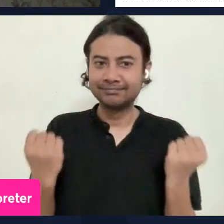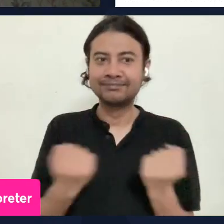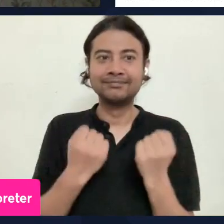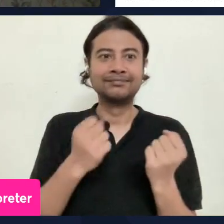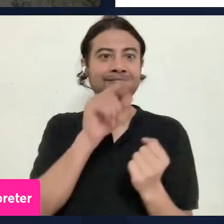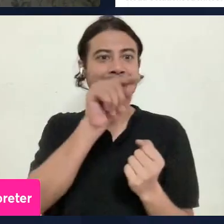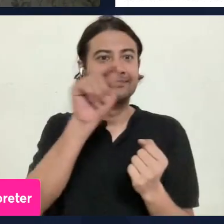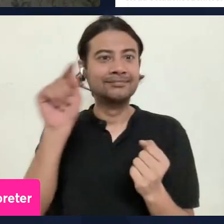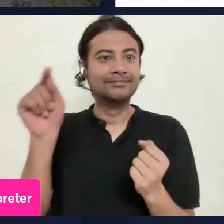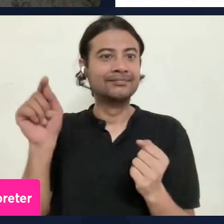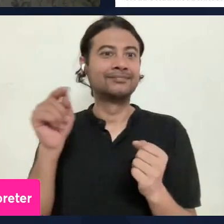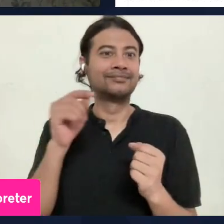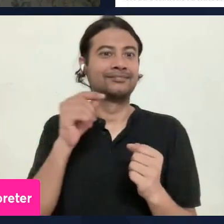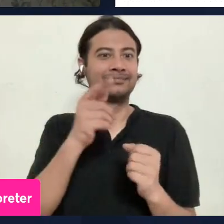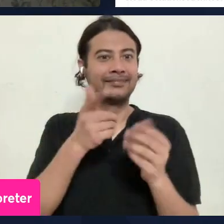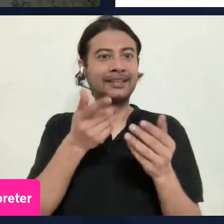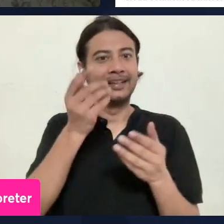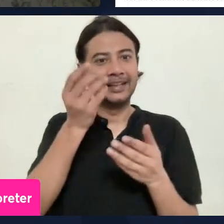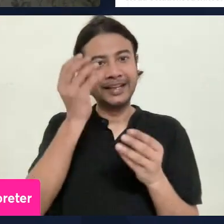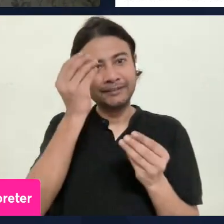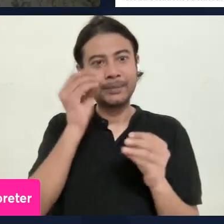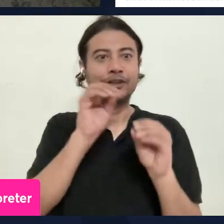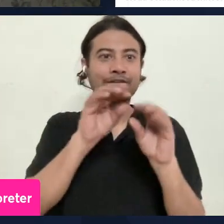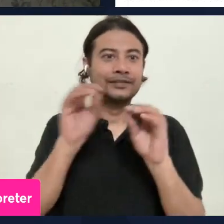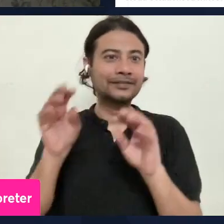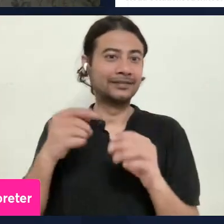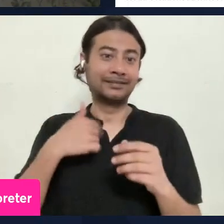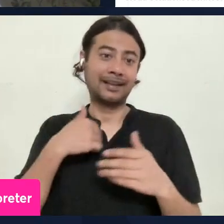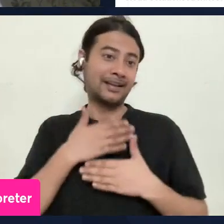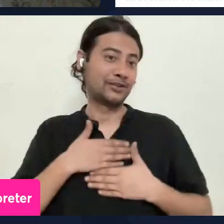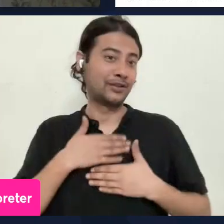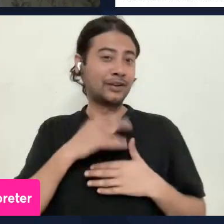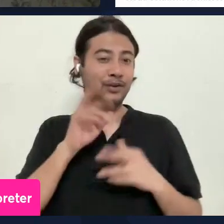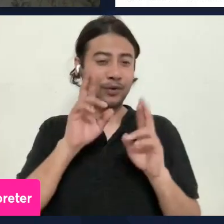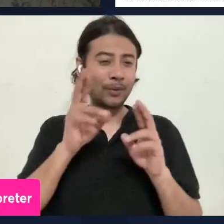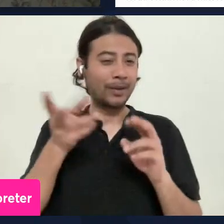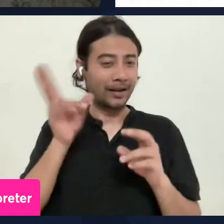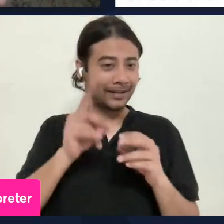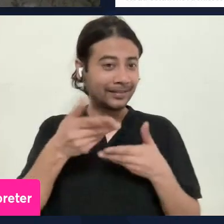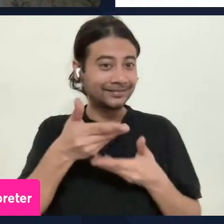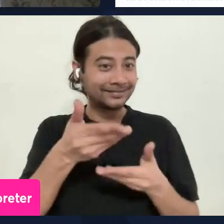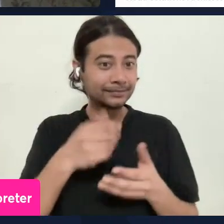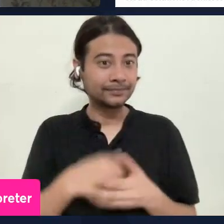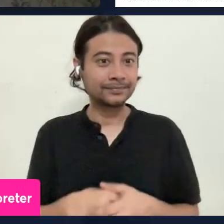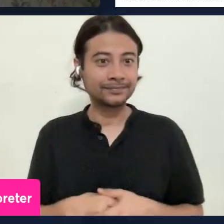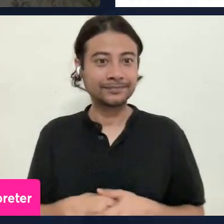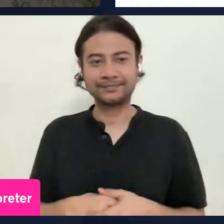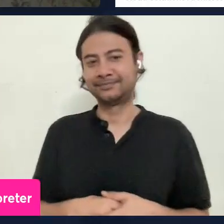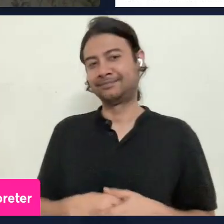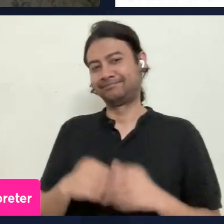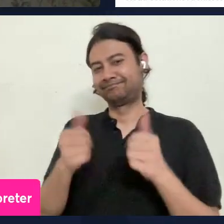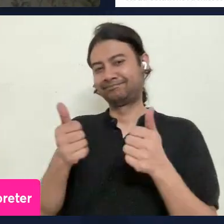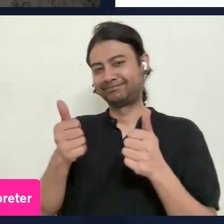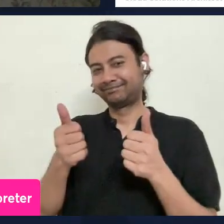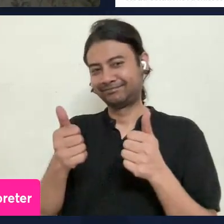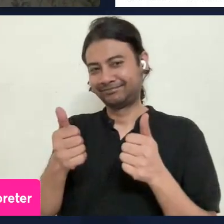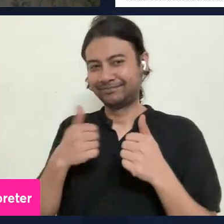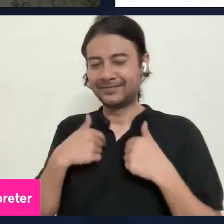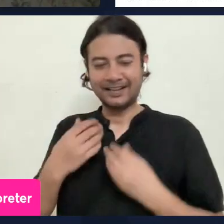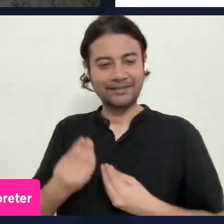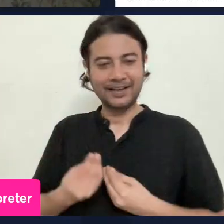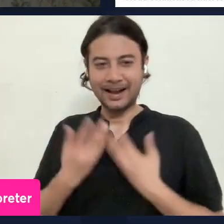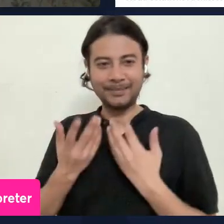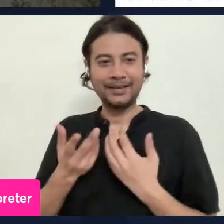and hopefully you might have me back again. Thank you so much. Of course, always more than happy to have you on.